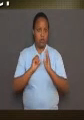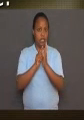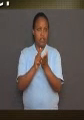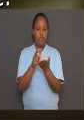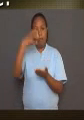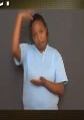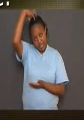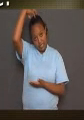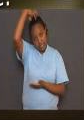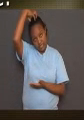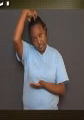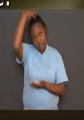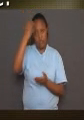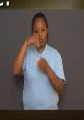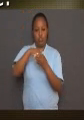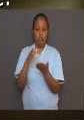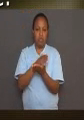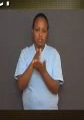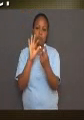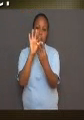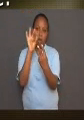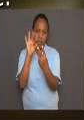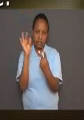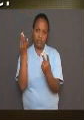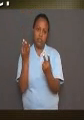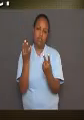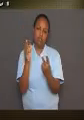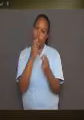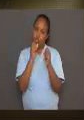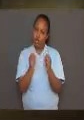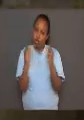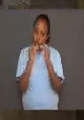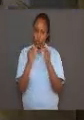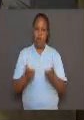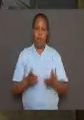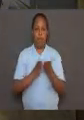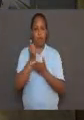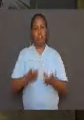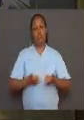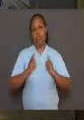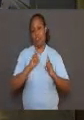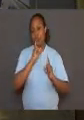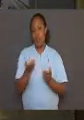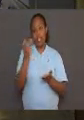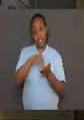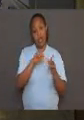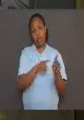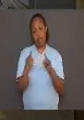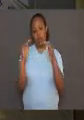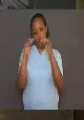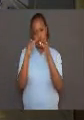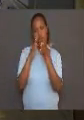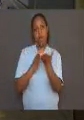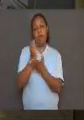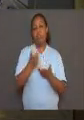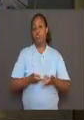the government by being elected for office. They also share equal